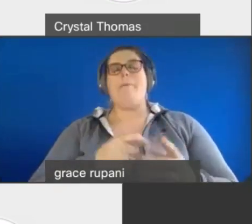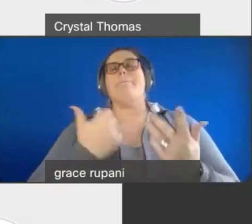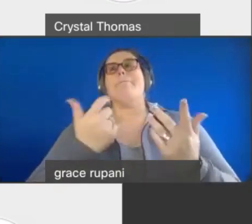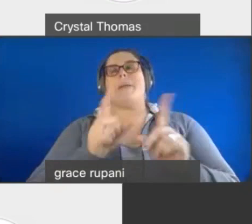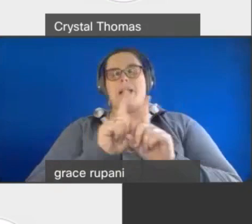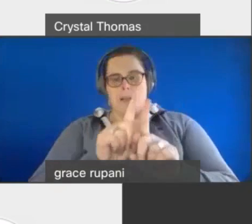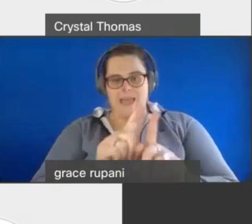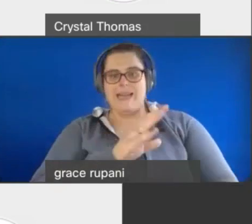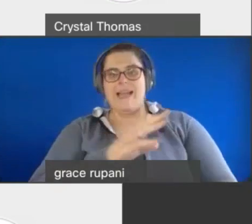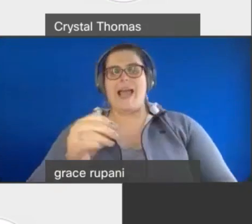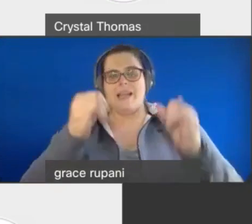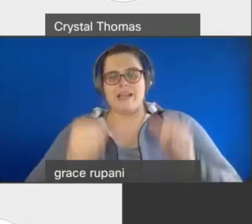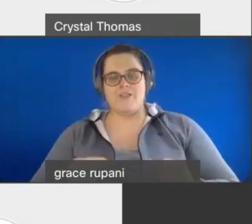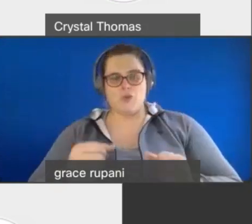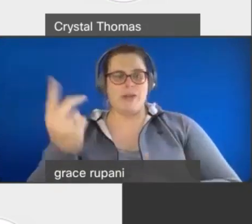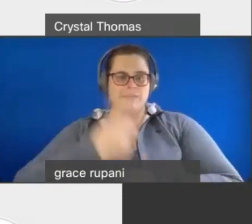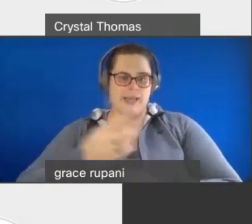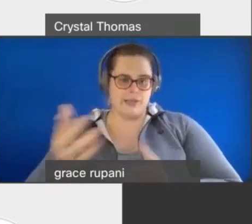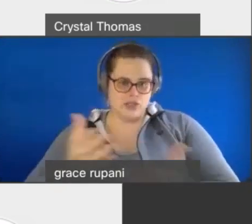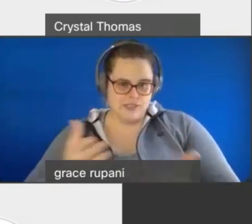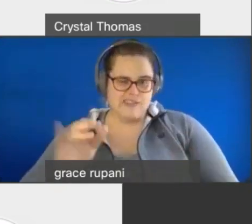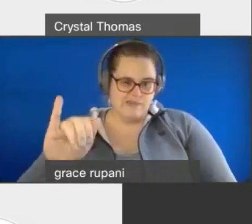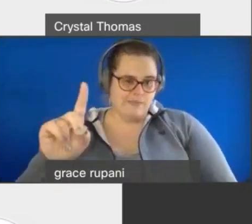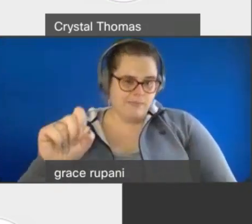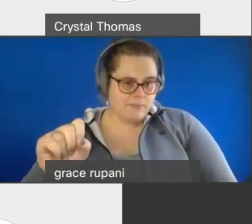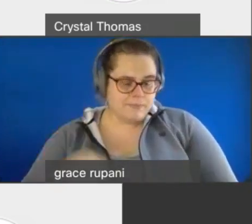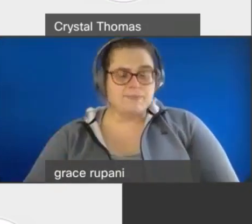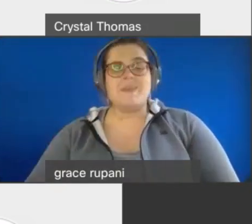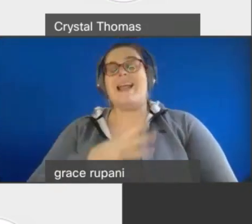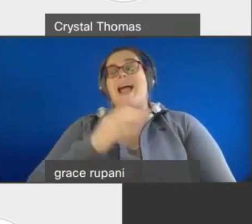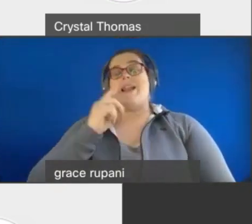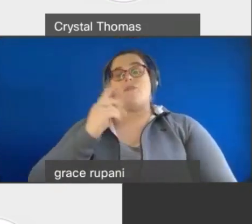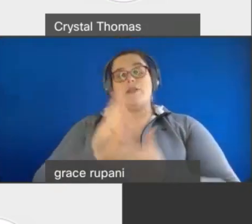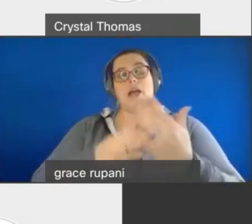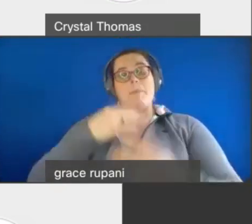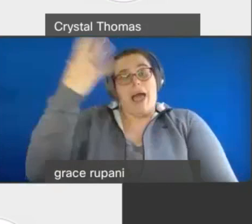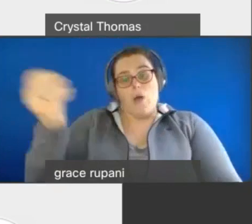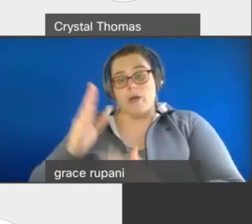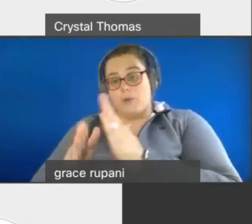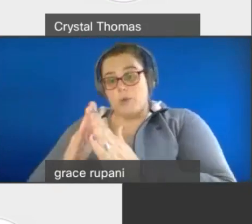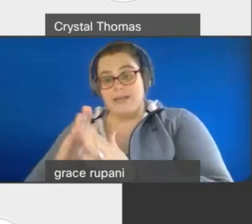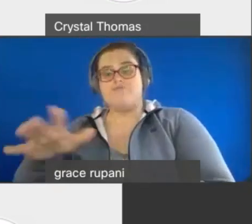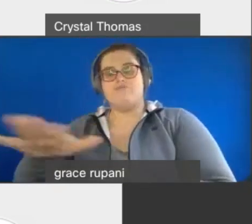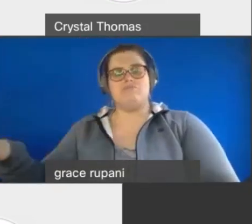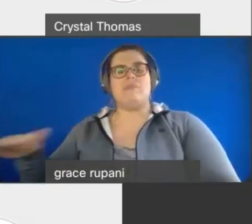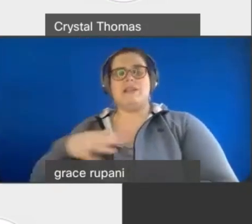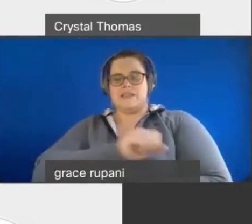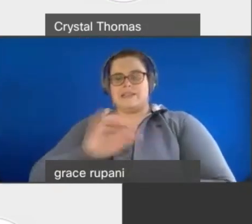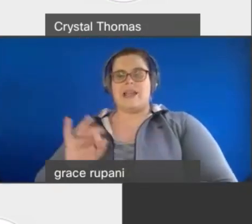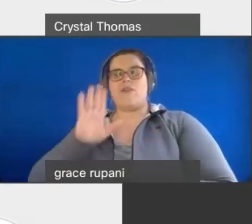And for those that are out in the community, our staff will be equipped with appropriate safety supplies. Now, for those who